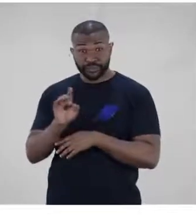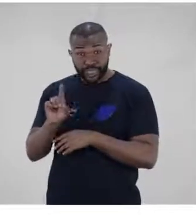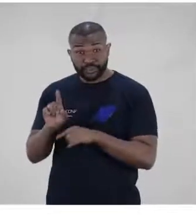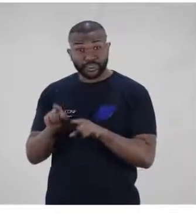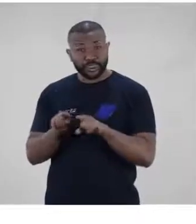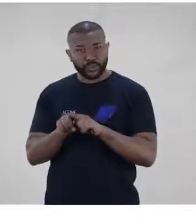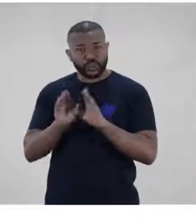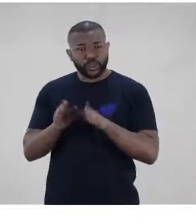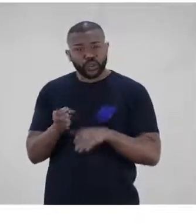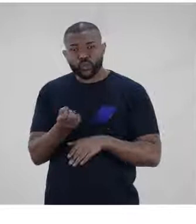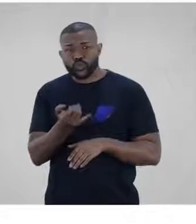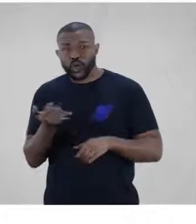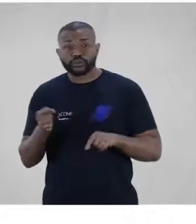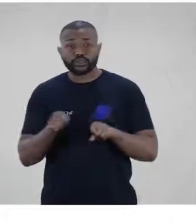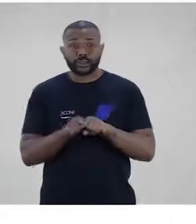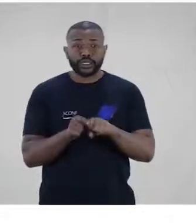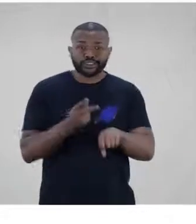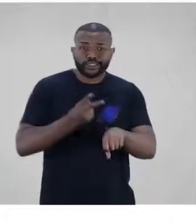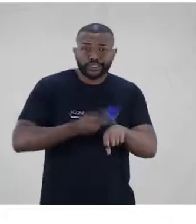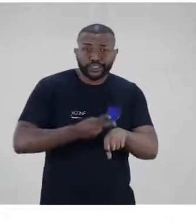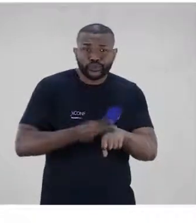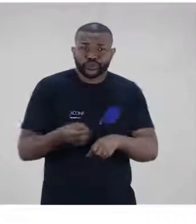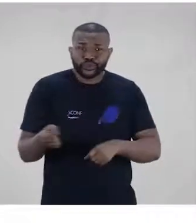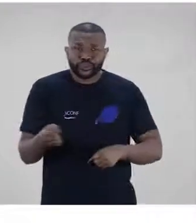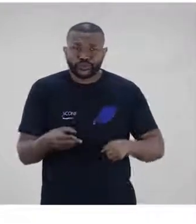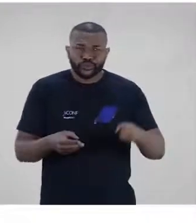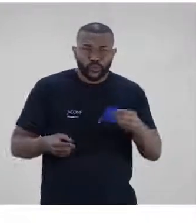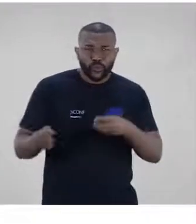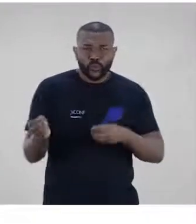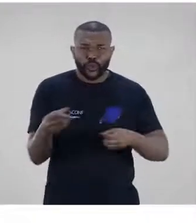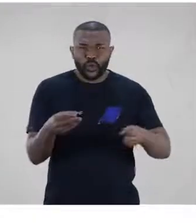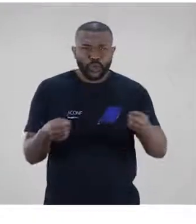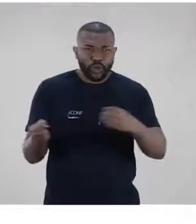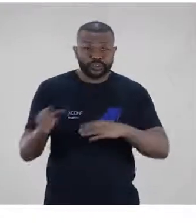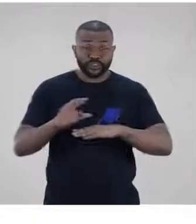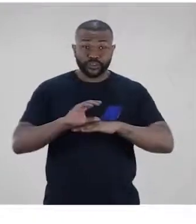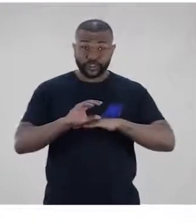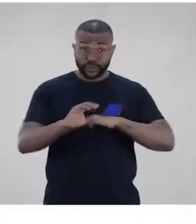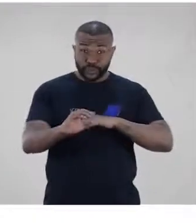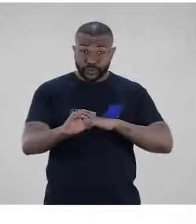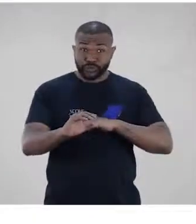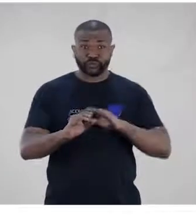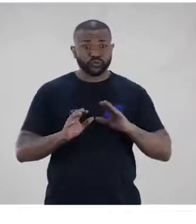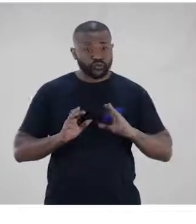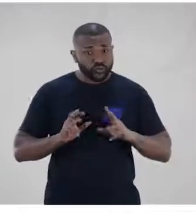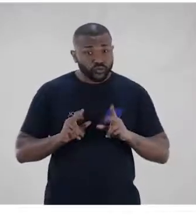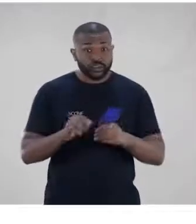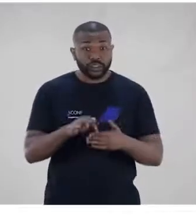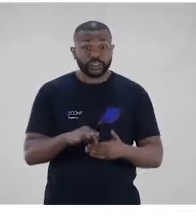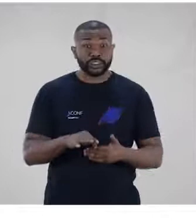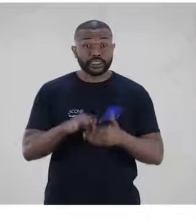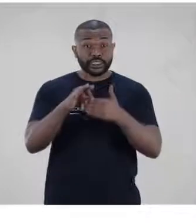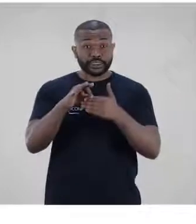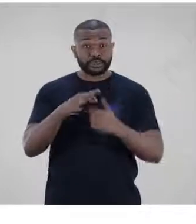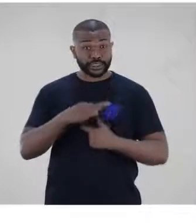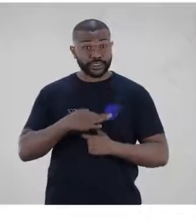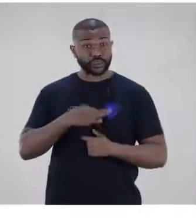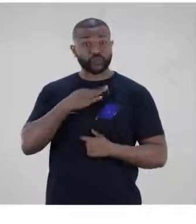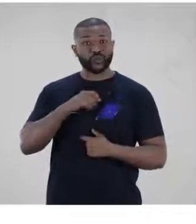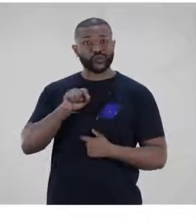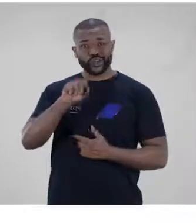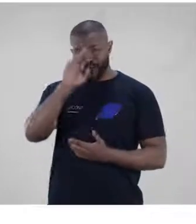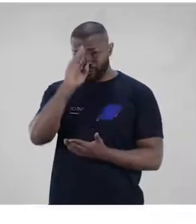huge acceleration in both amount and the pace of innovation, pace of, investment, all of these executives were